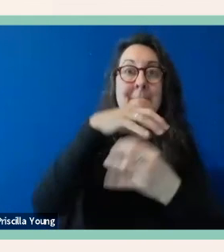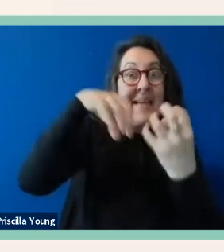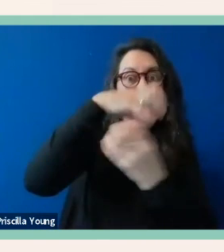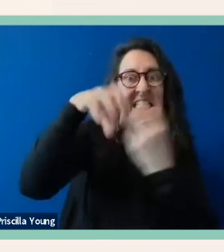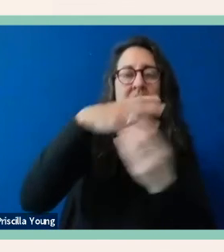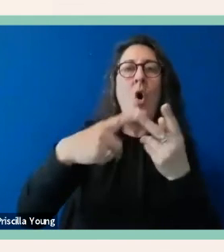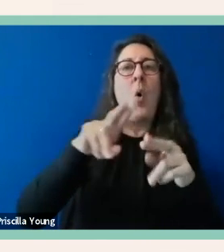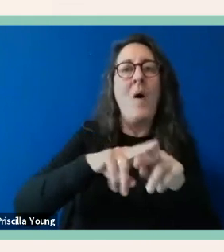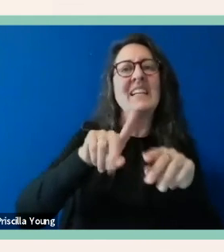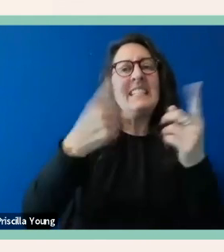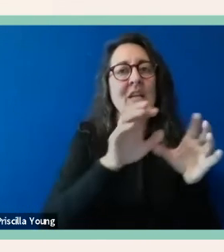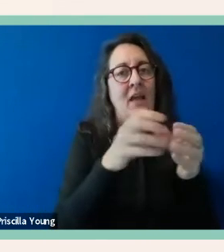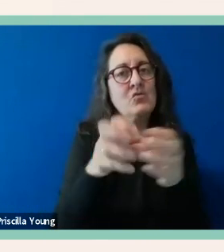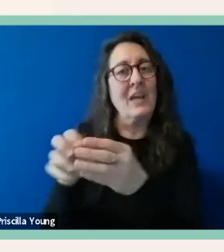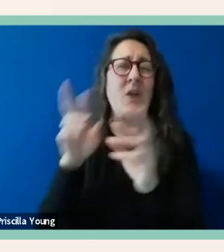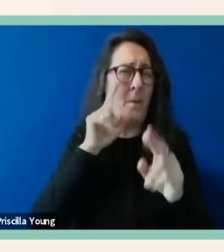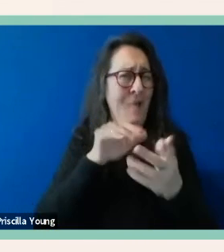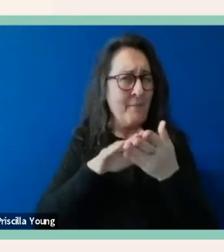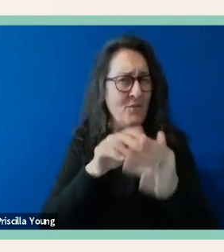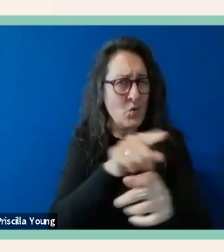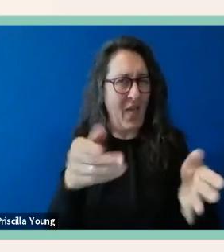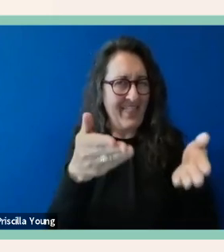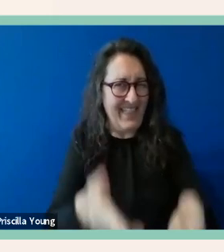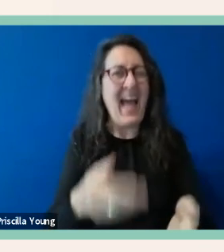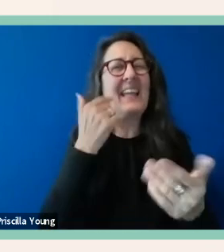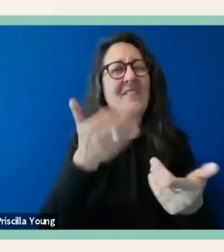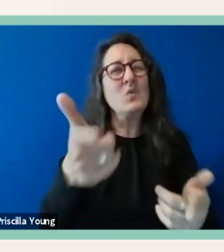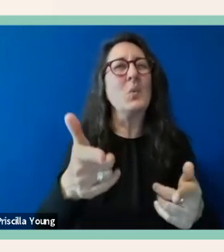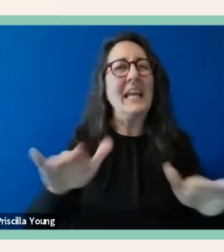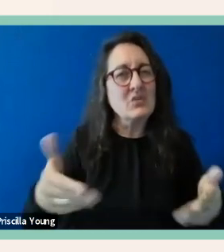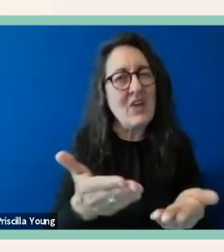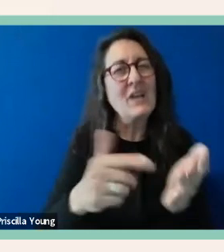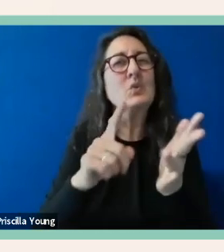hope that's a useful introduction to this idea of intersectionality. Thanks, Mike.